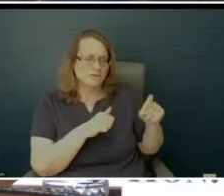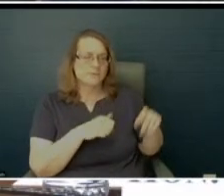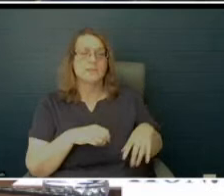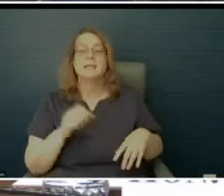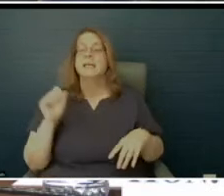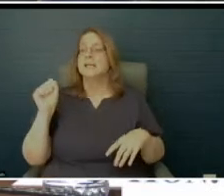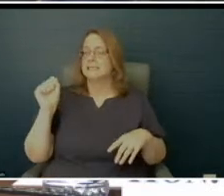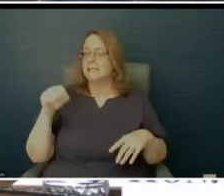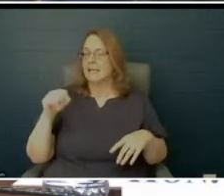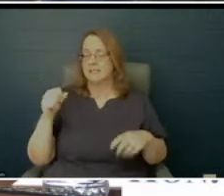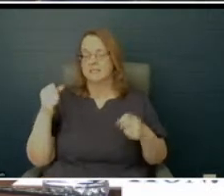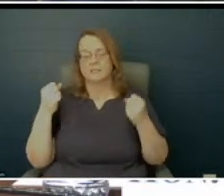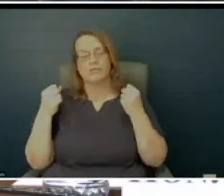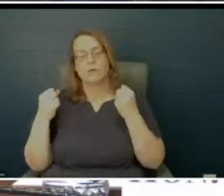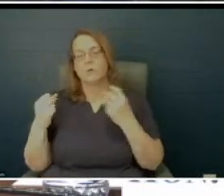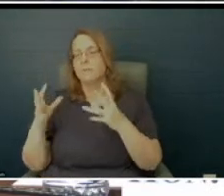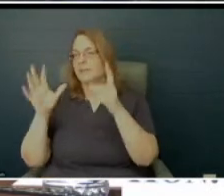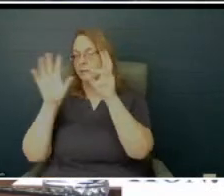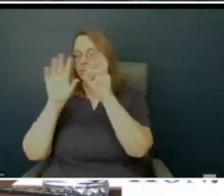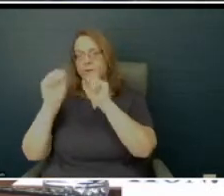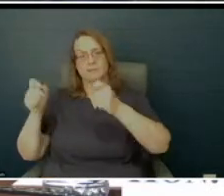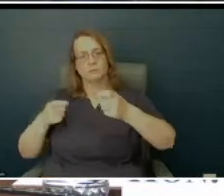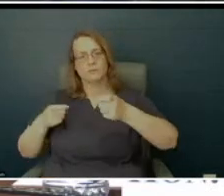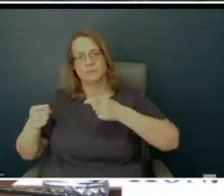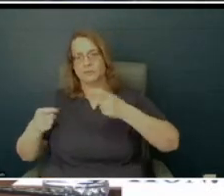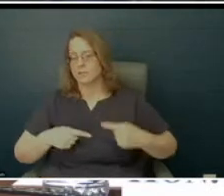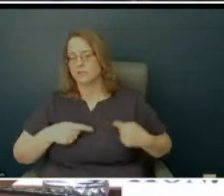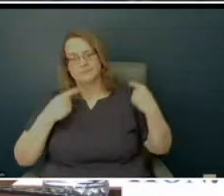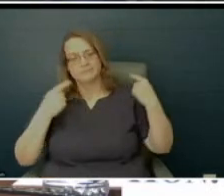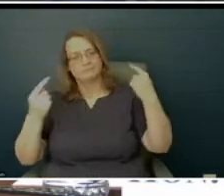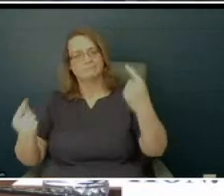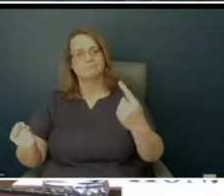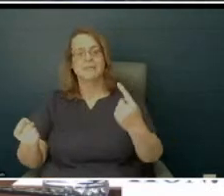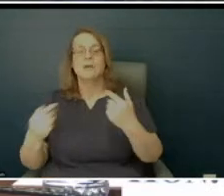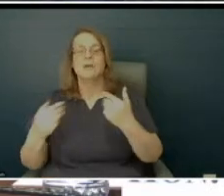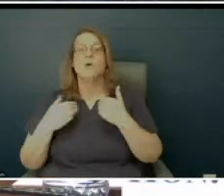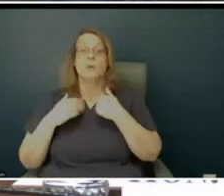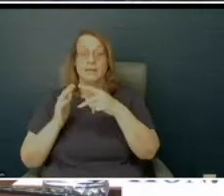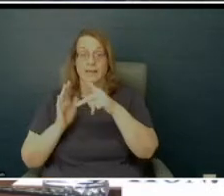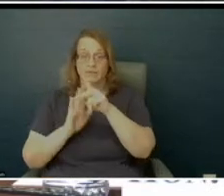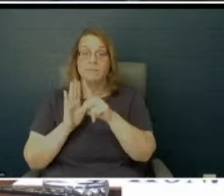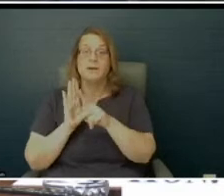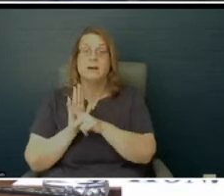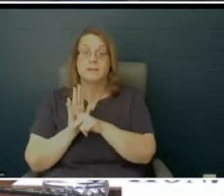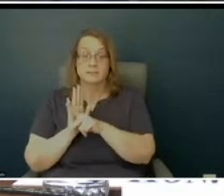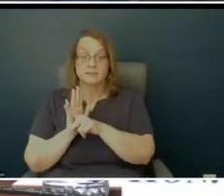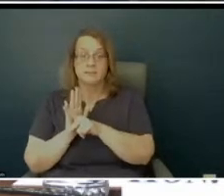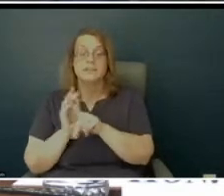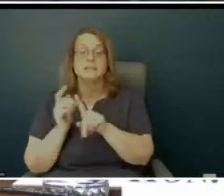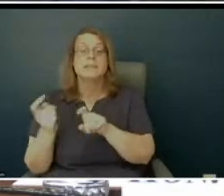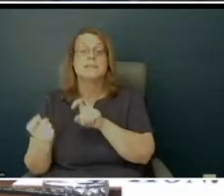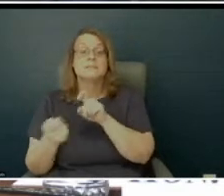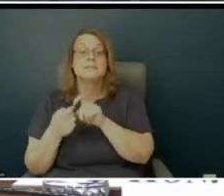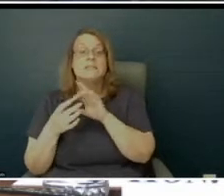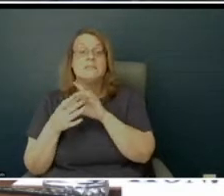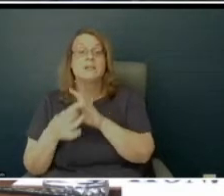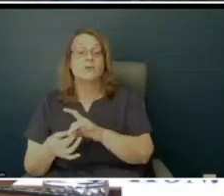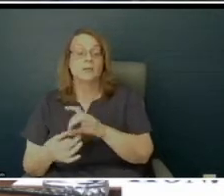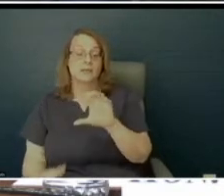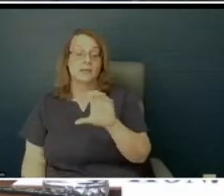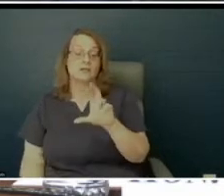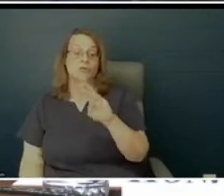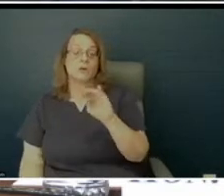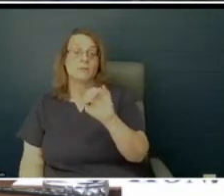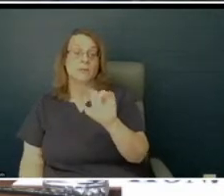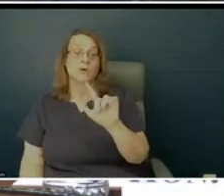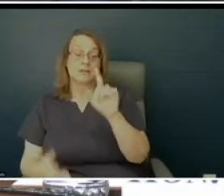for a long period of time, there's a policy that, particularly with regard to criminal investigations, restricts